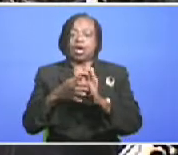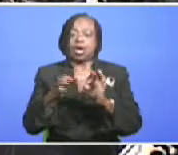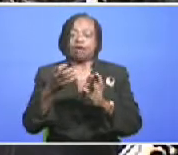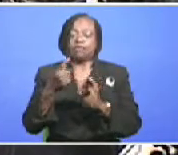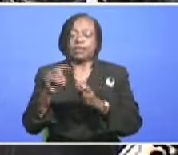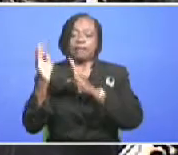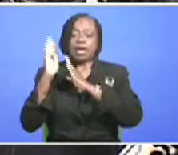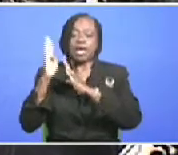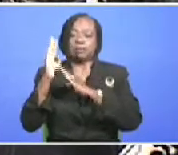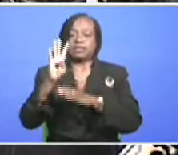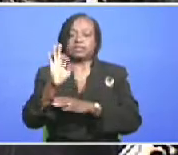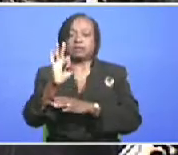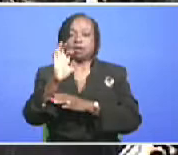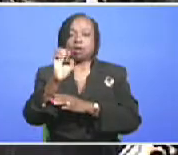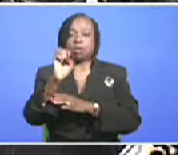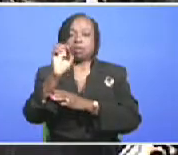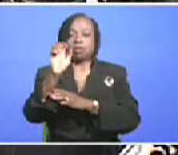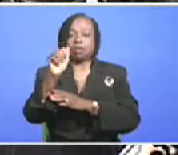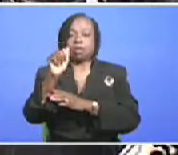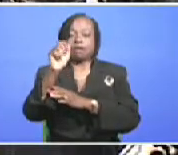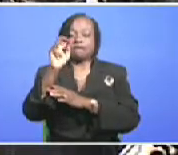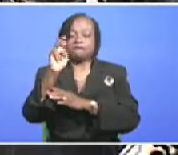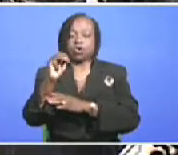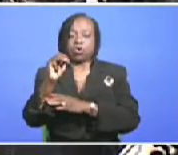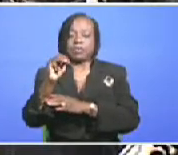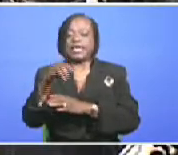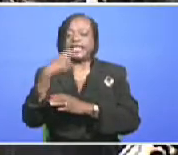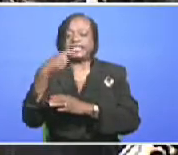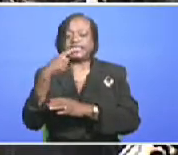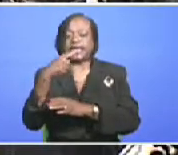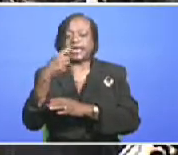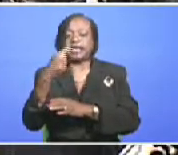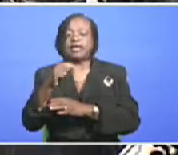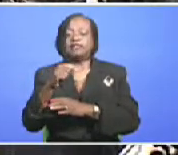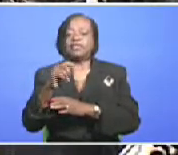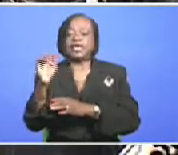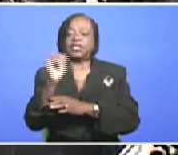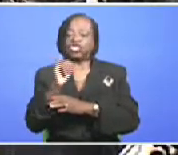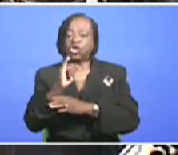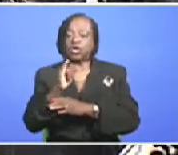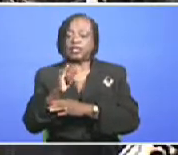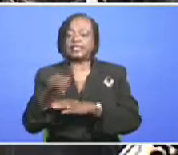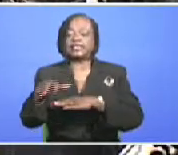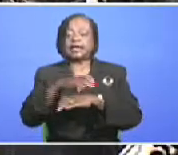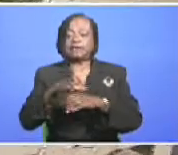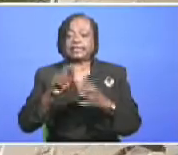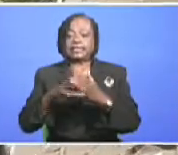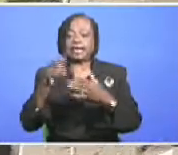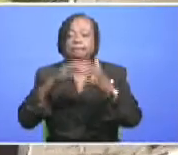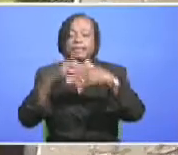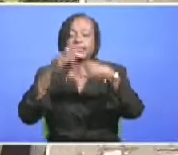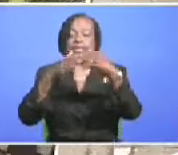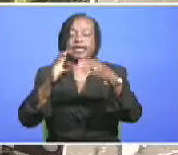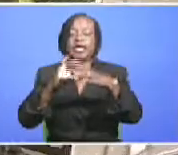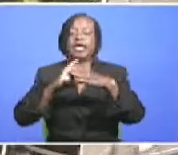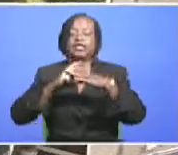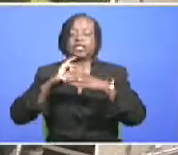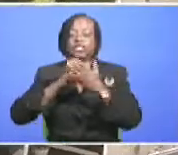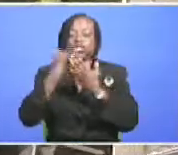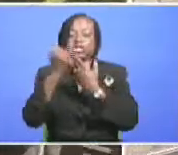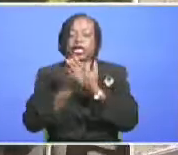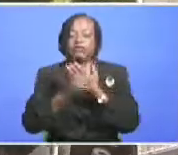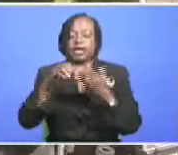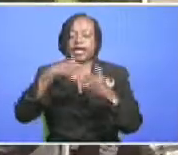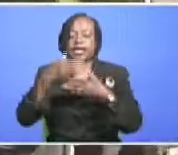team, he told us that his company's insurance is covered and he plans to start rebuilding by January next year. BumperTech occupied the